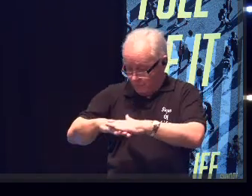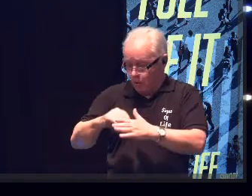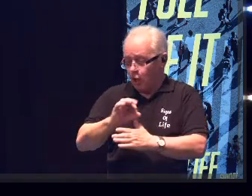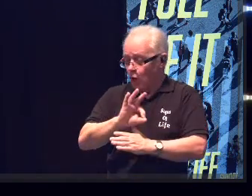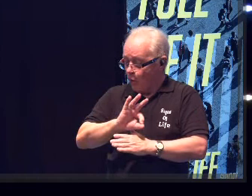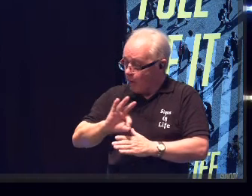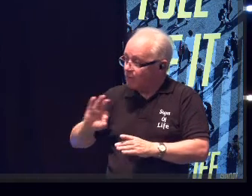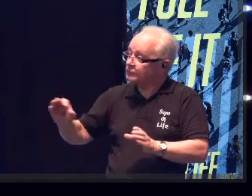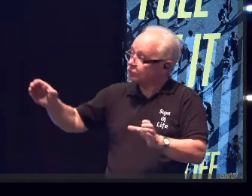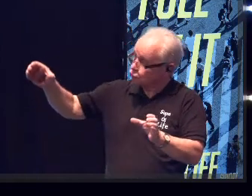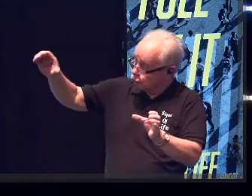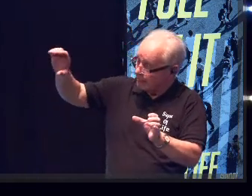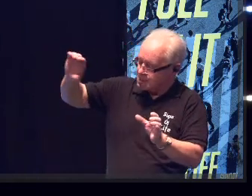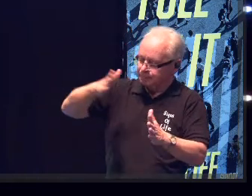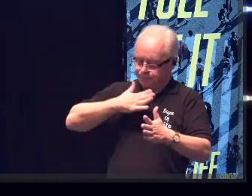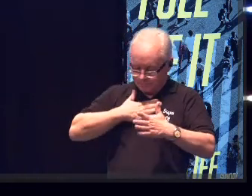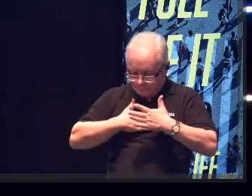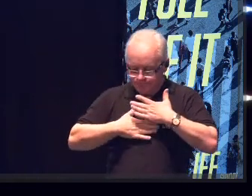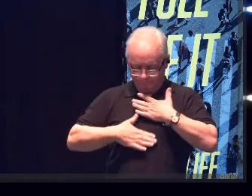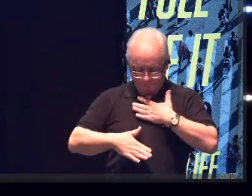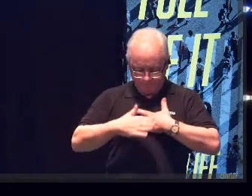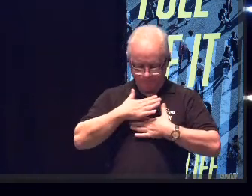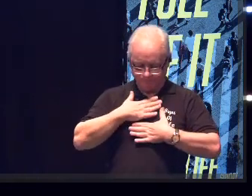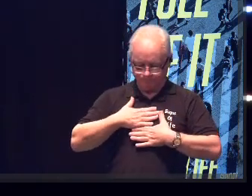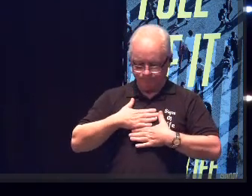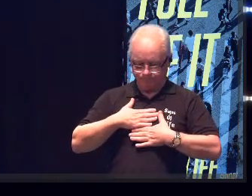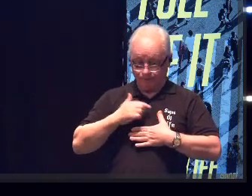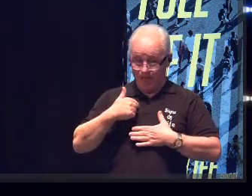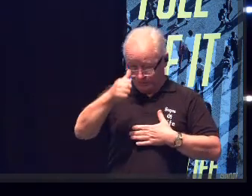Are we going to be full of grace and truth?